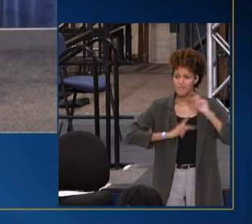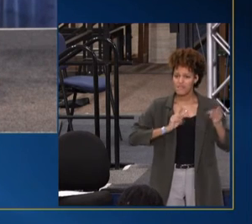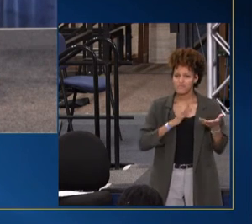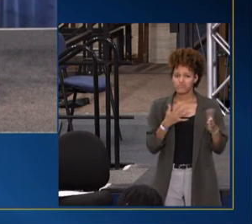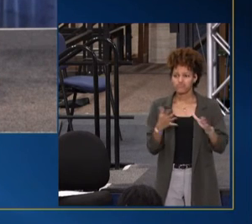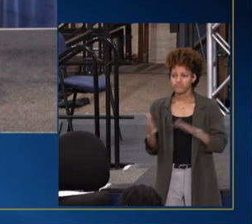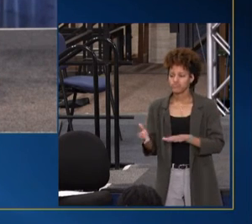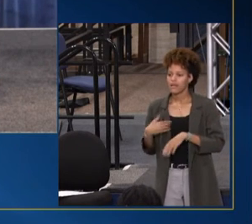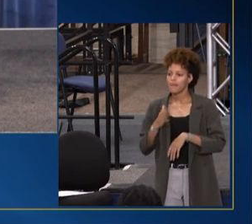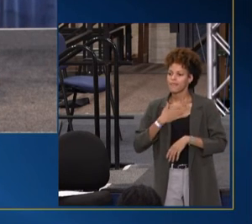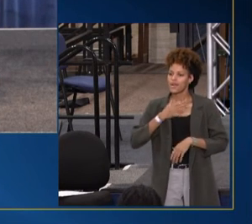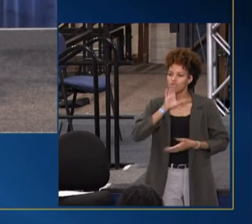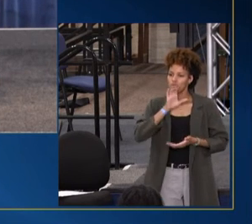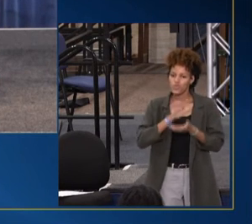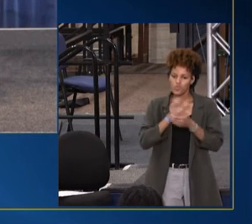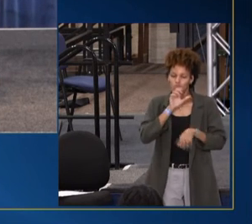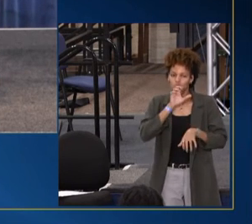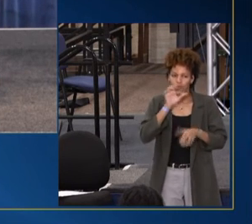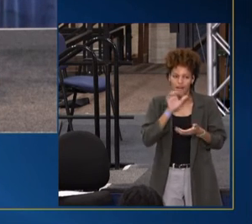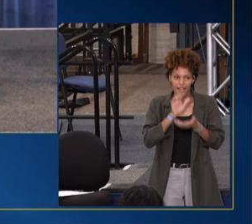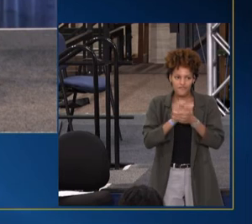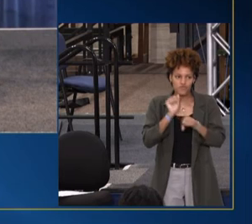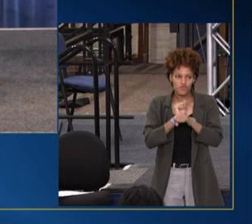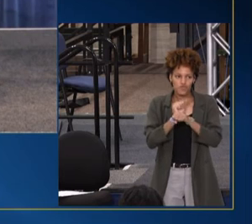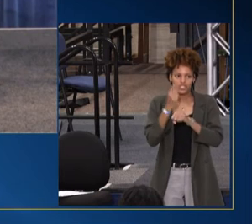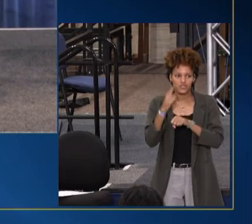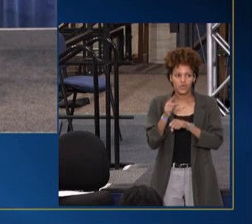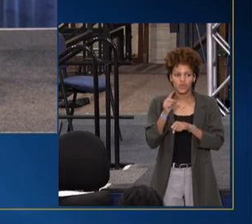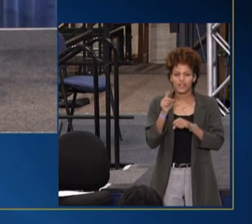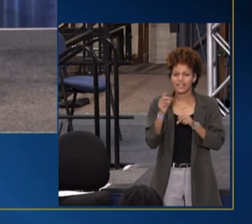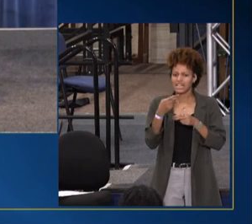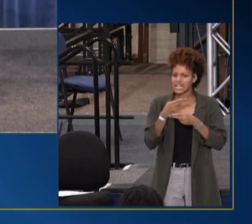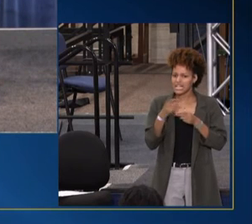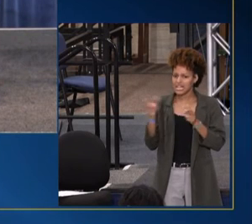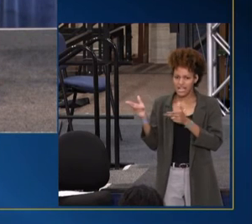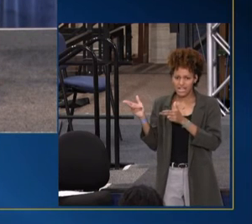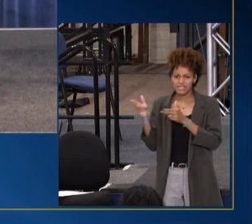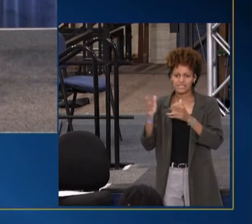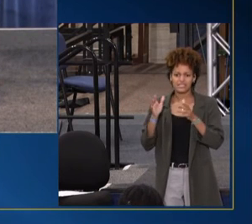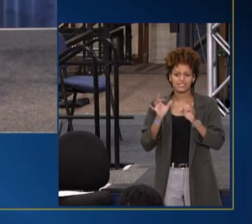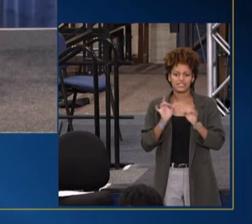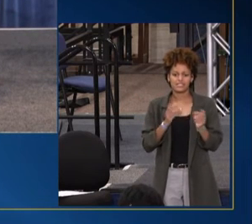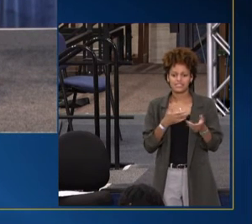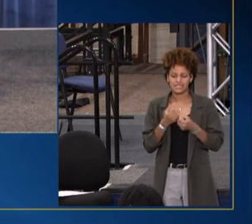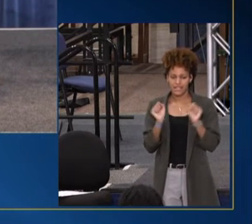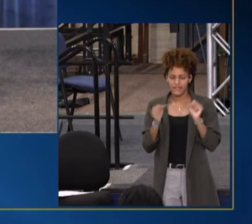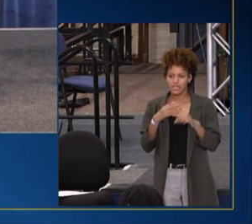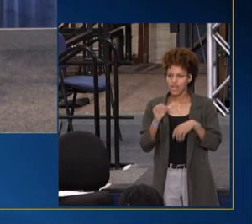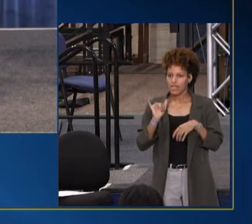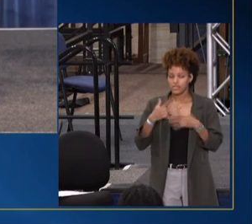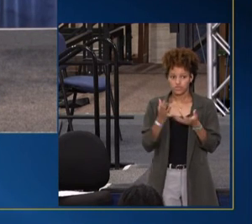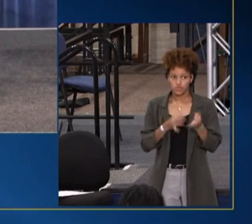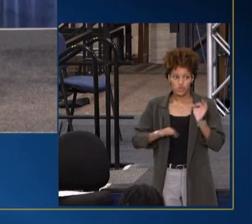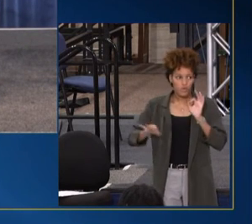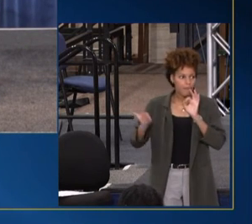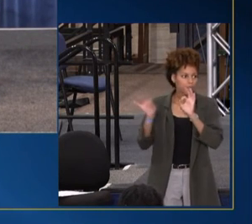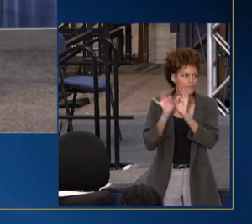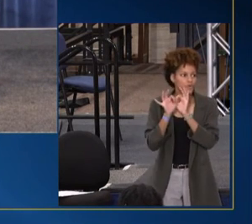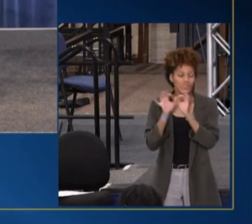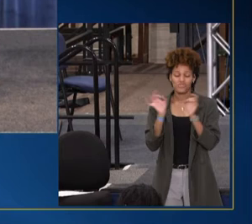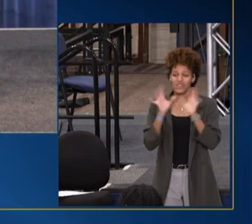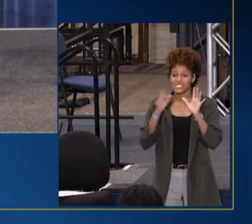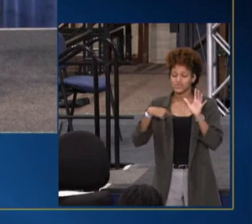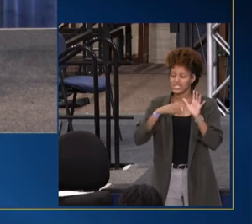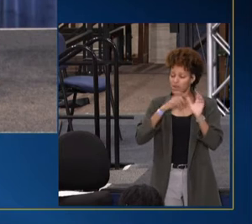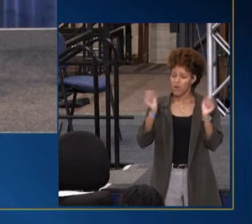My wife works at Everytown for gun safety, and the way that that is stealing our people, that is definitely a public health crisis, in my opinion, that we should address as